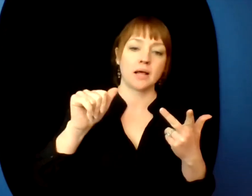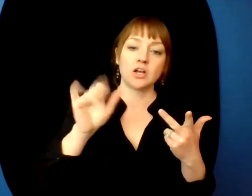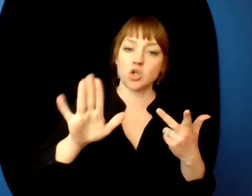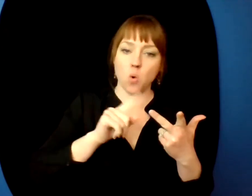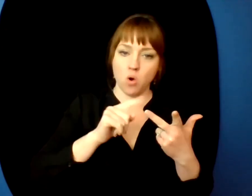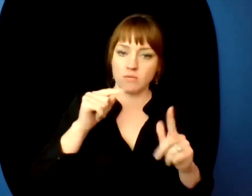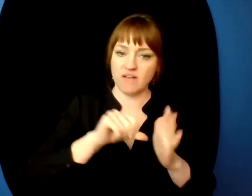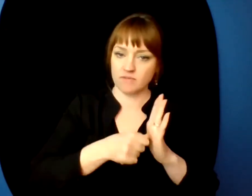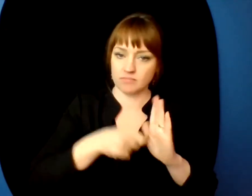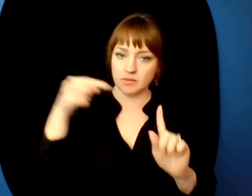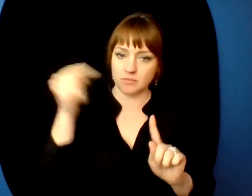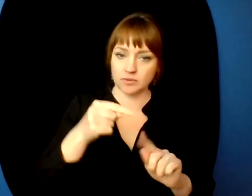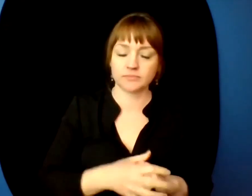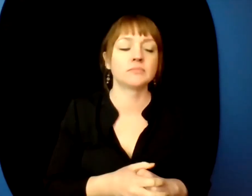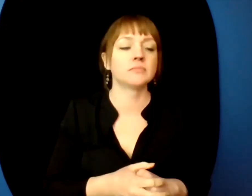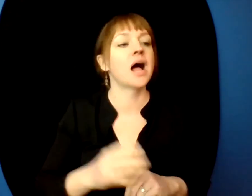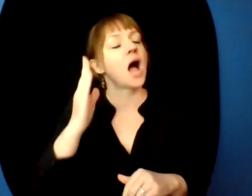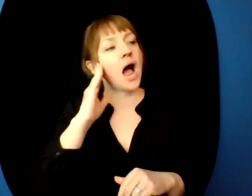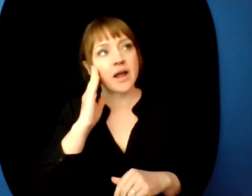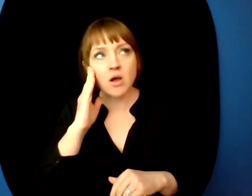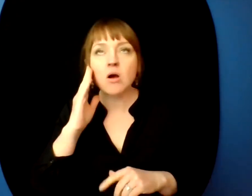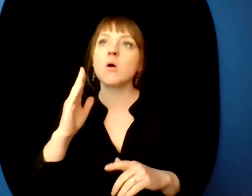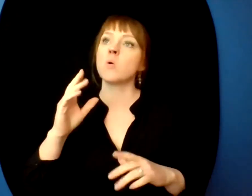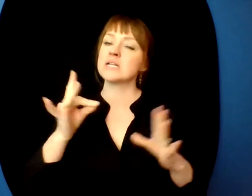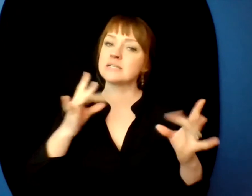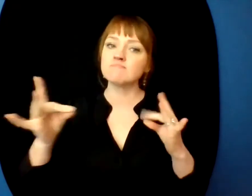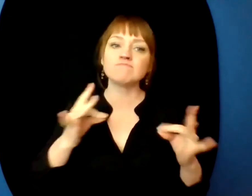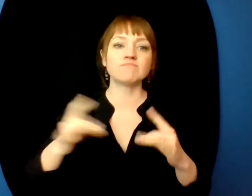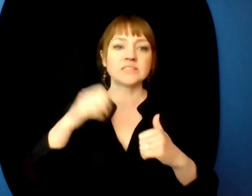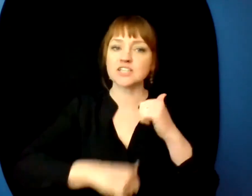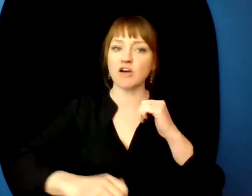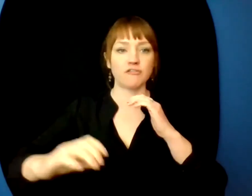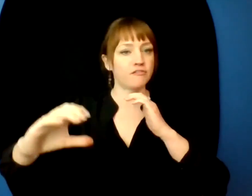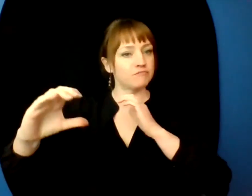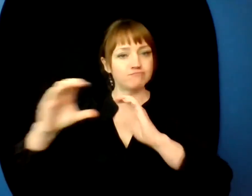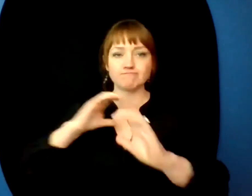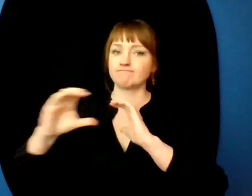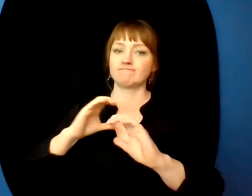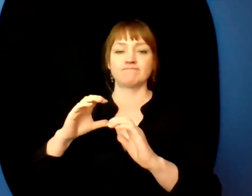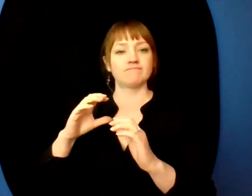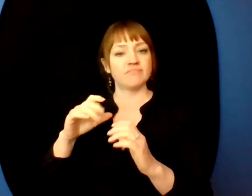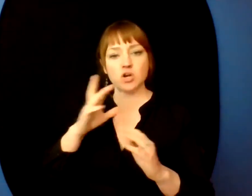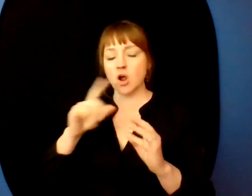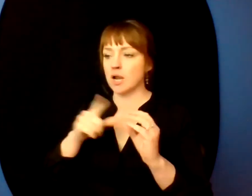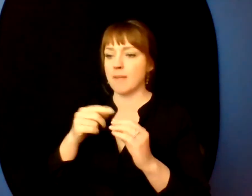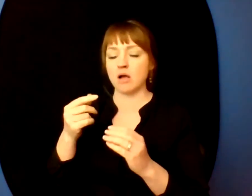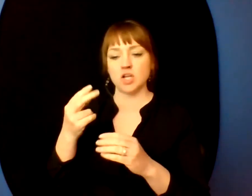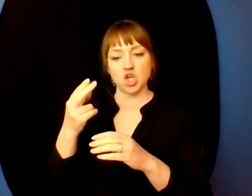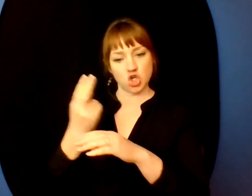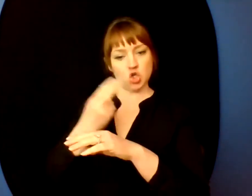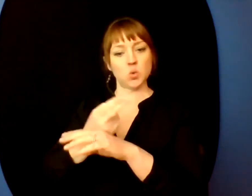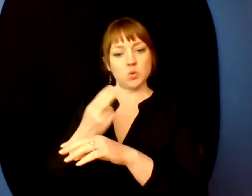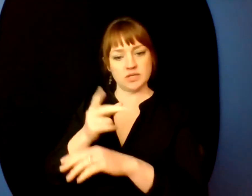I know that these can be difficult conversations when we're talking about use of substance,